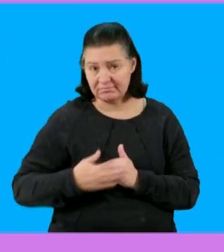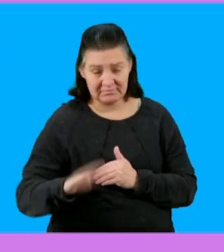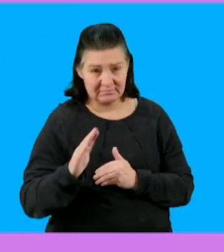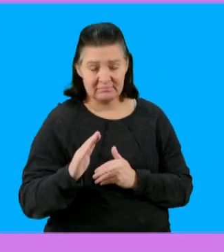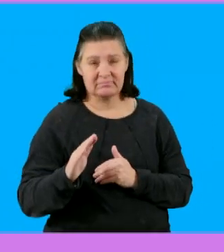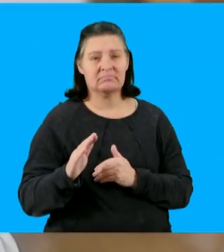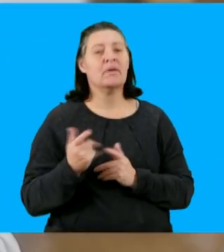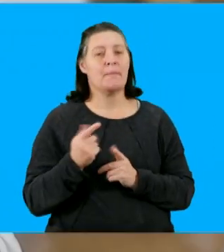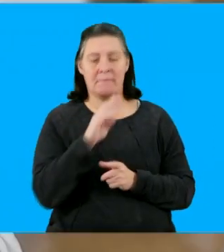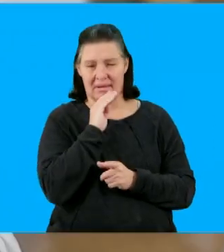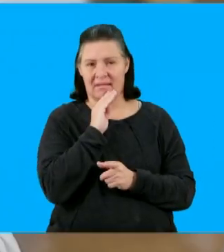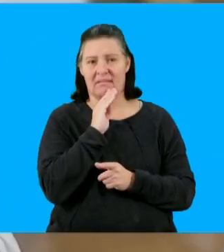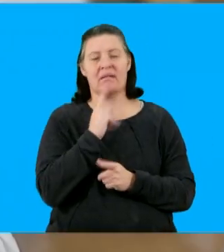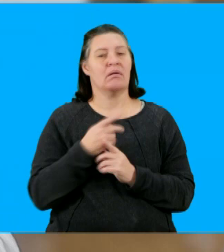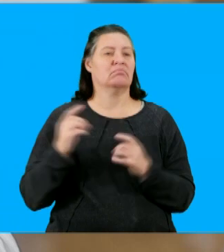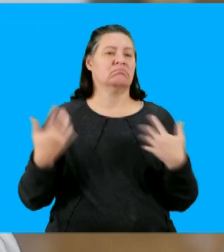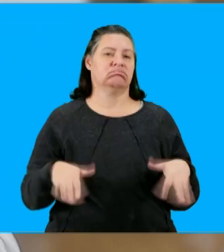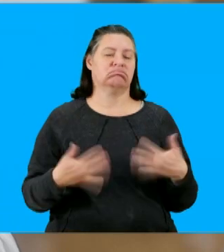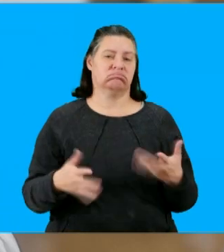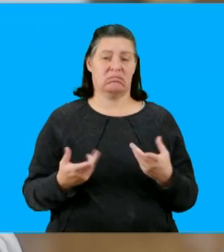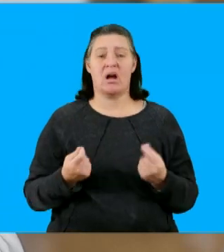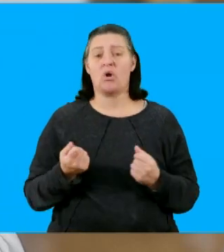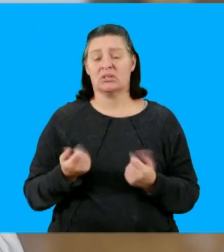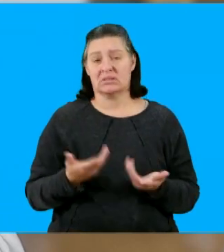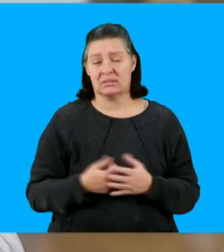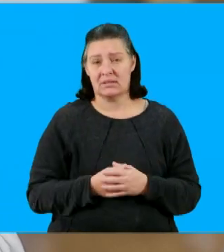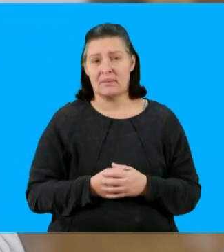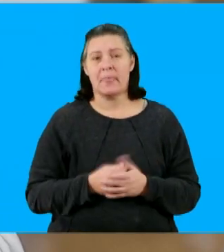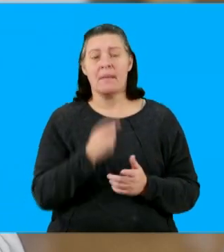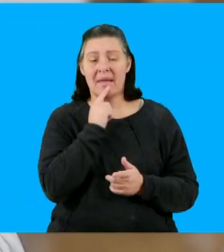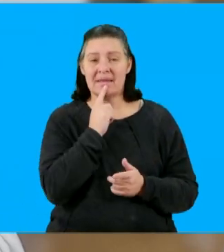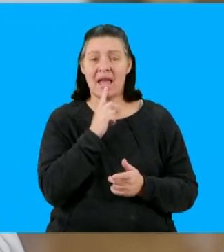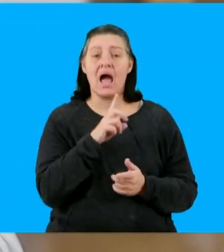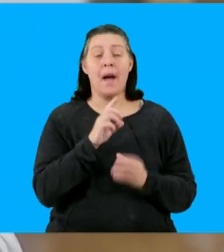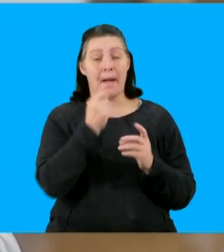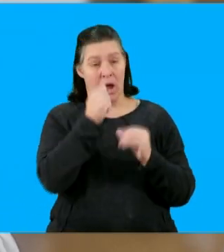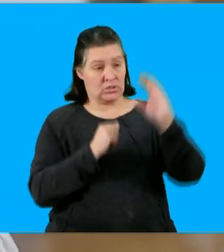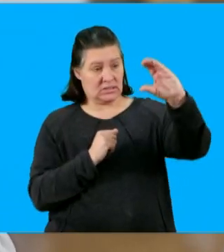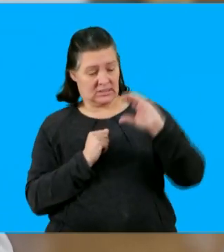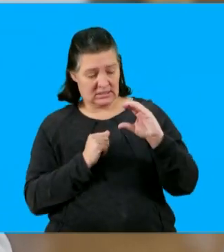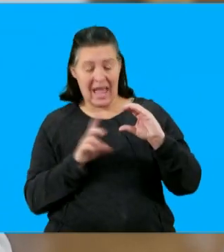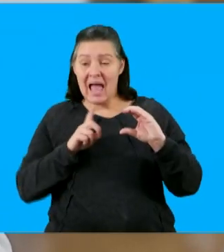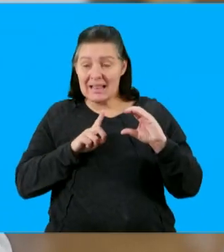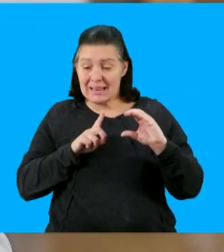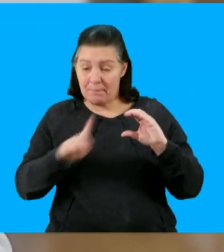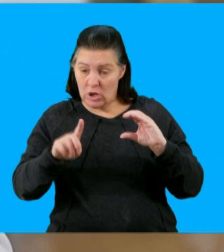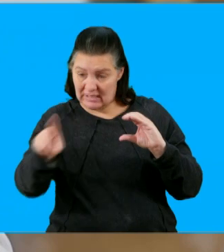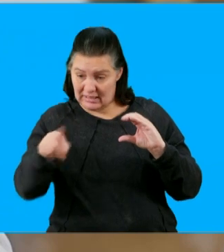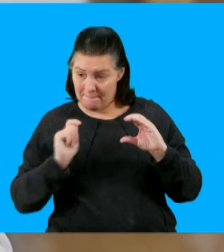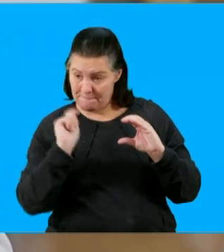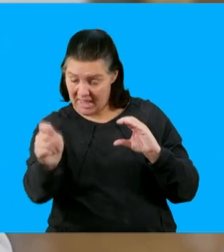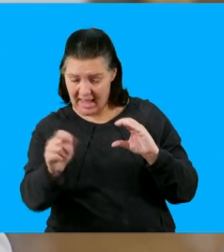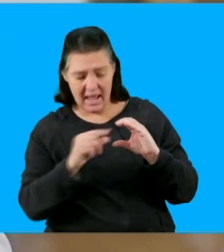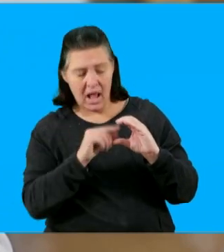throughout, okay, it will be costly. Then remember to deduct the deposit. As we've seen, deposit normally a